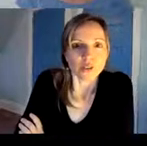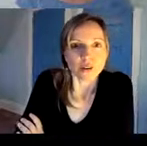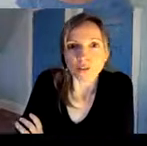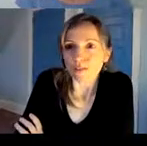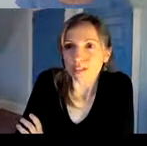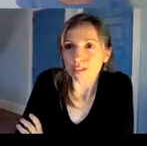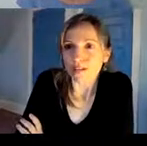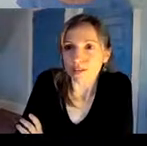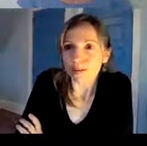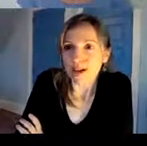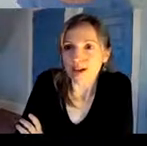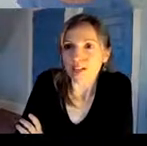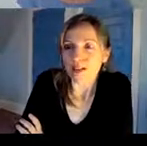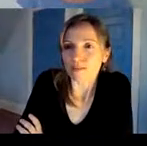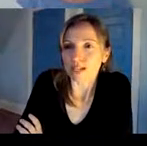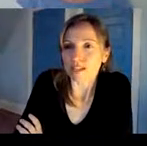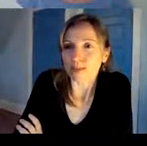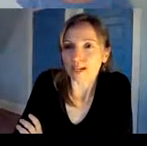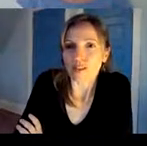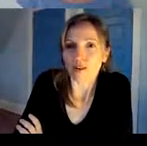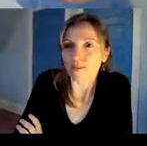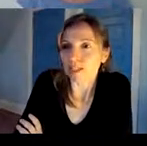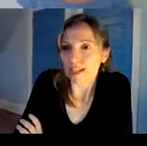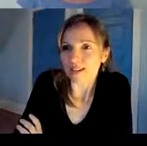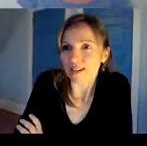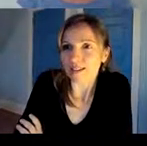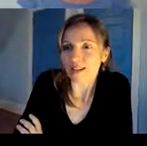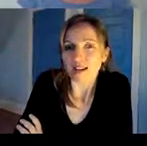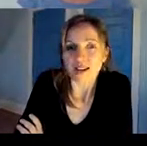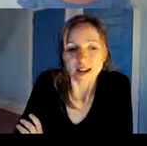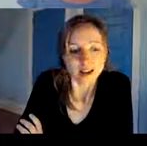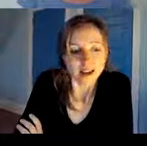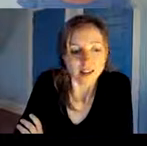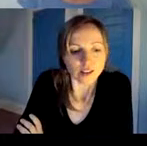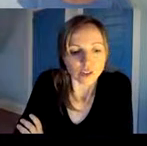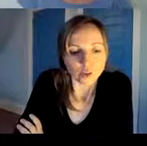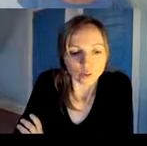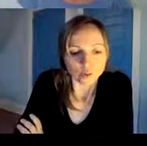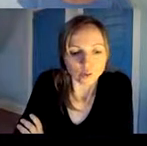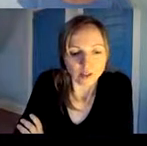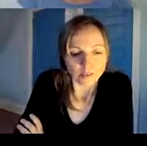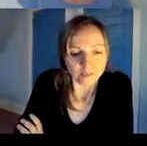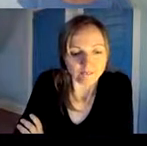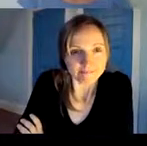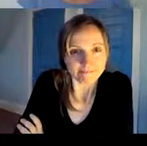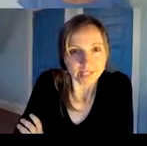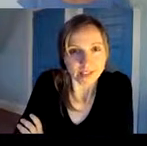So there are all sorts of impacts of invasive plants at all different scales, and I'll just go through a few of